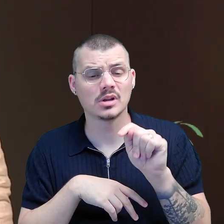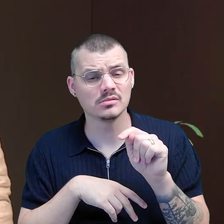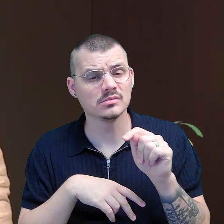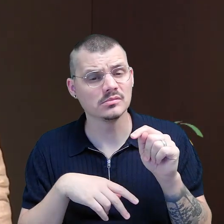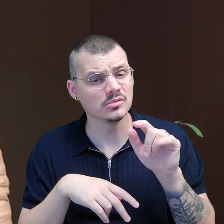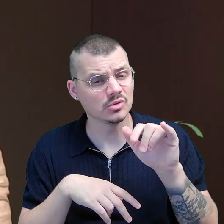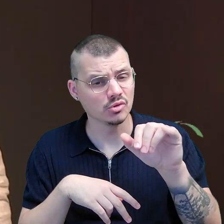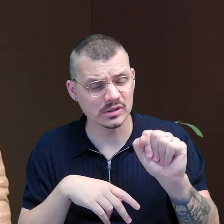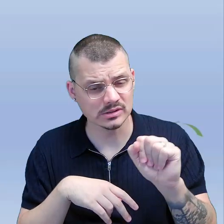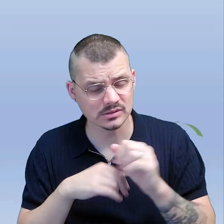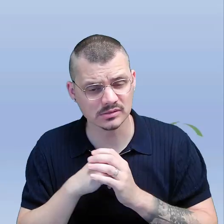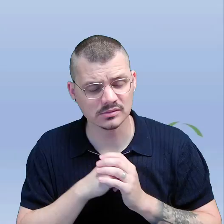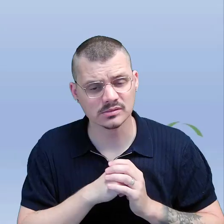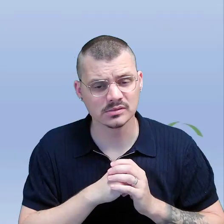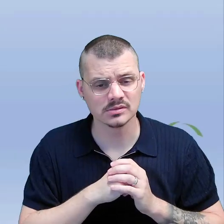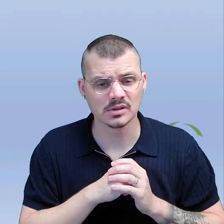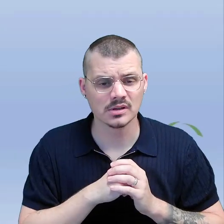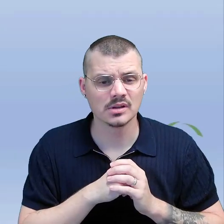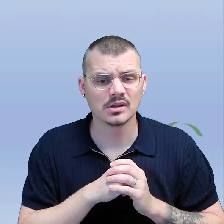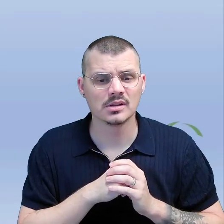it turns out that there is.